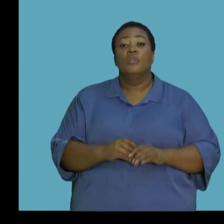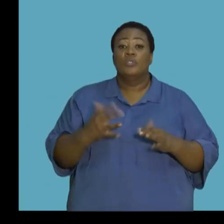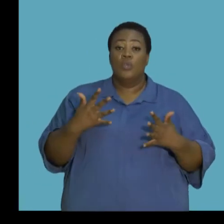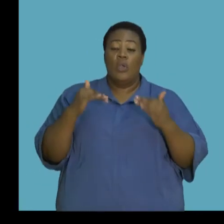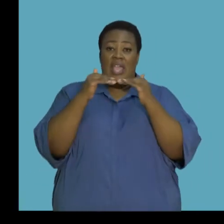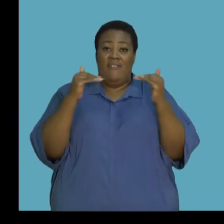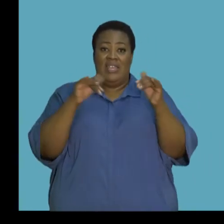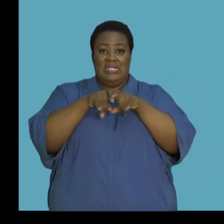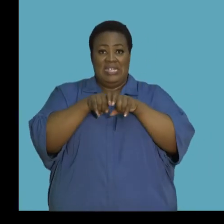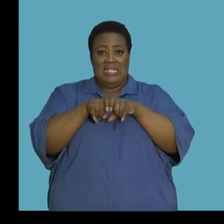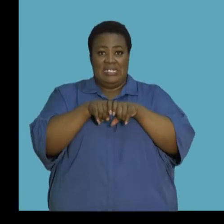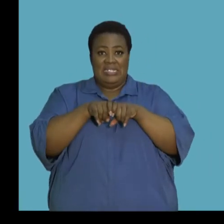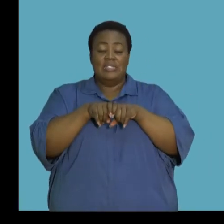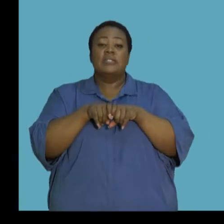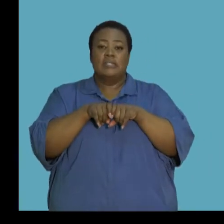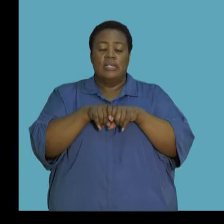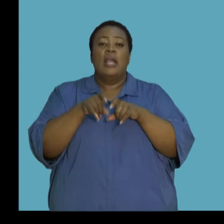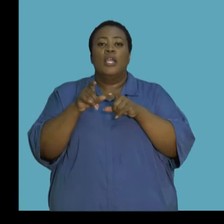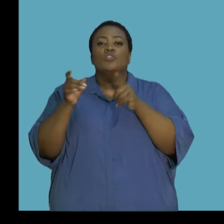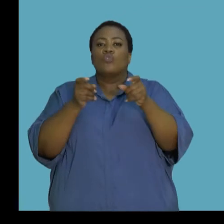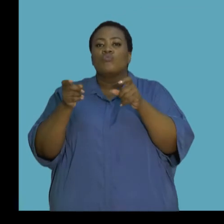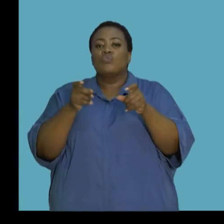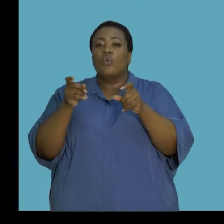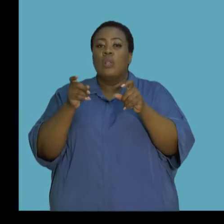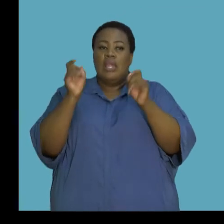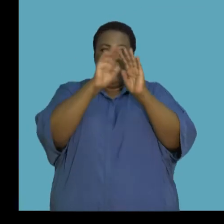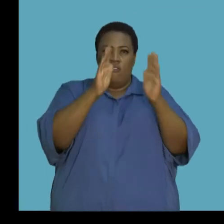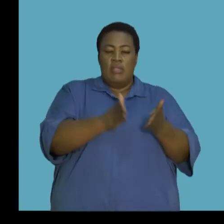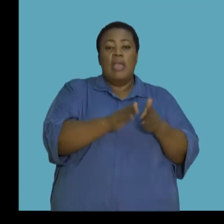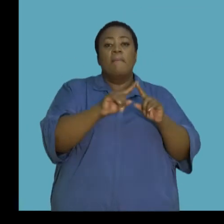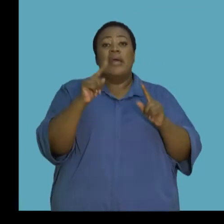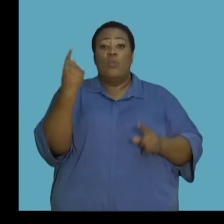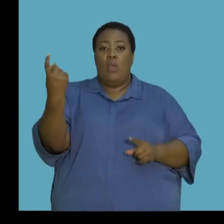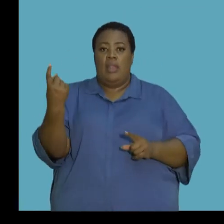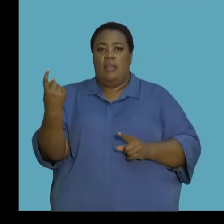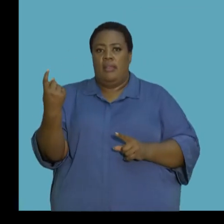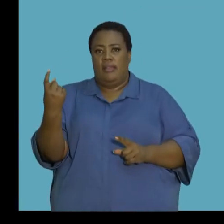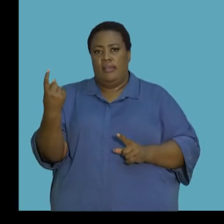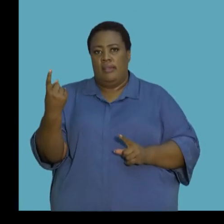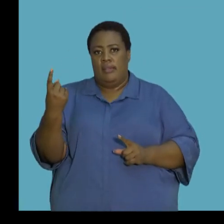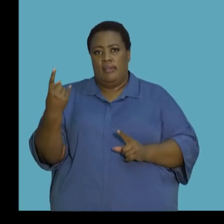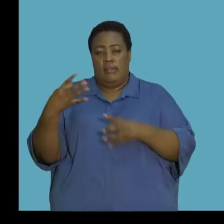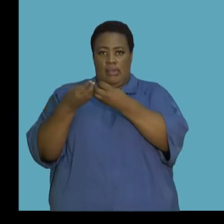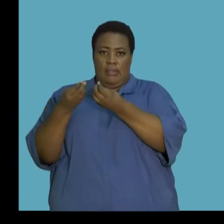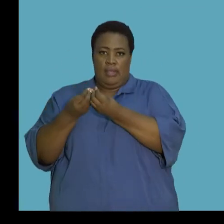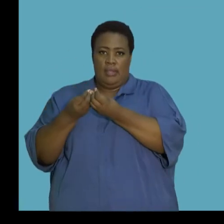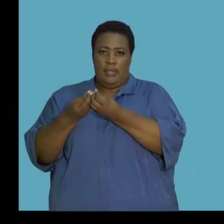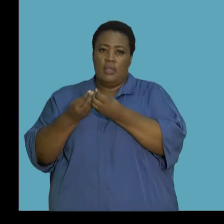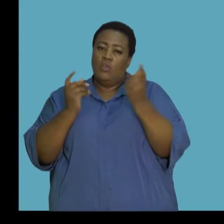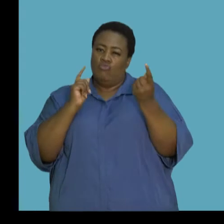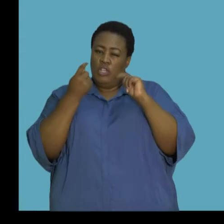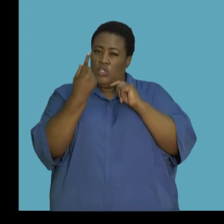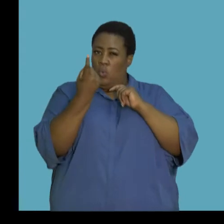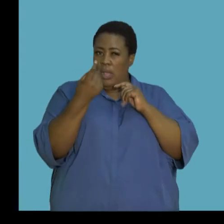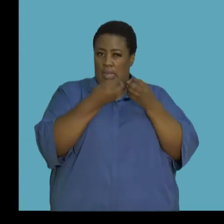in which the controls are all but one variable when attempting to answer a scientific question. Only